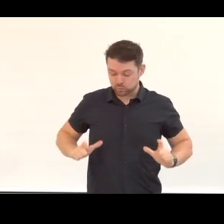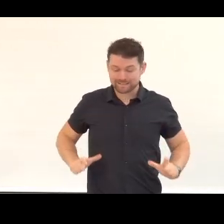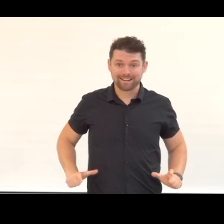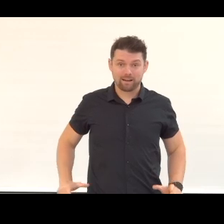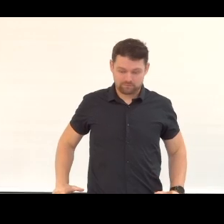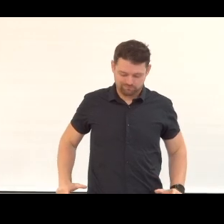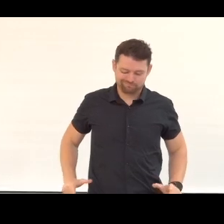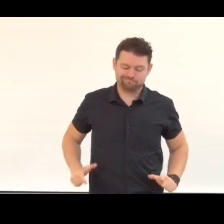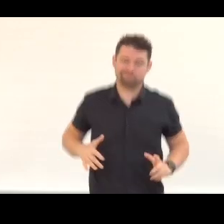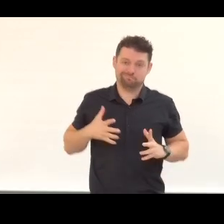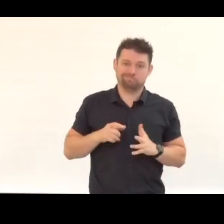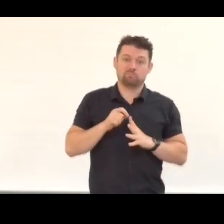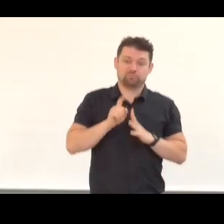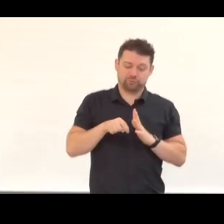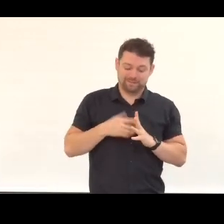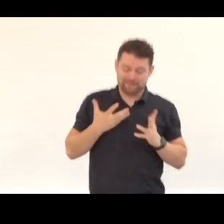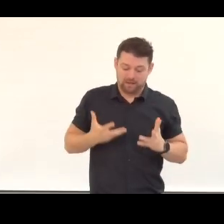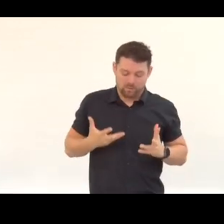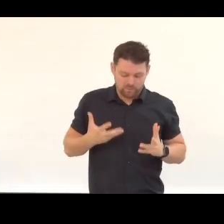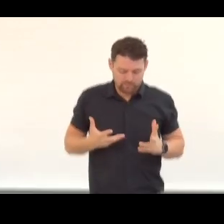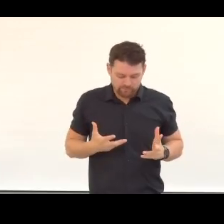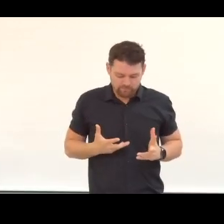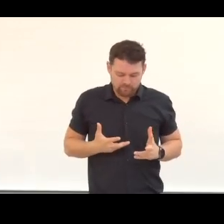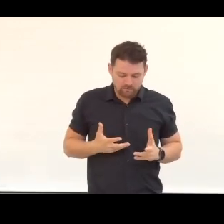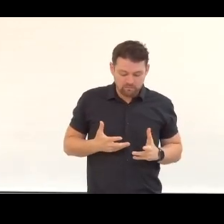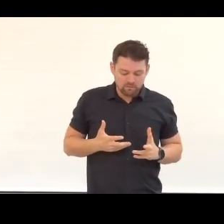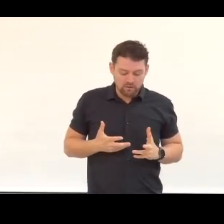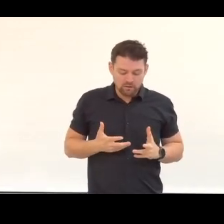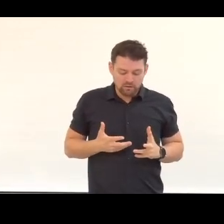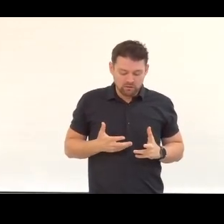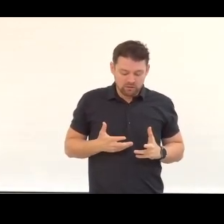from a previous slide comes in, is an outcome of